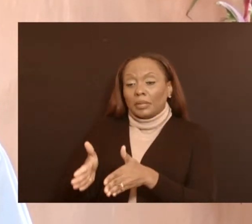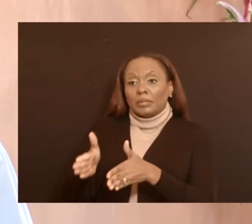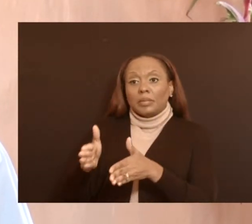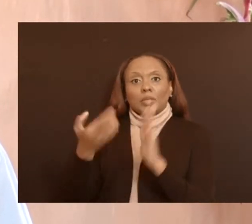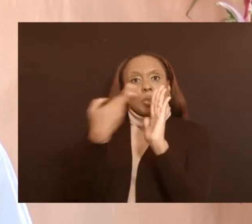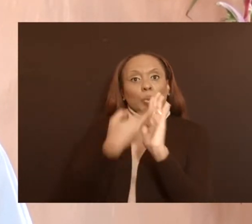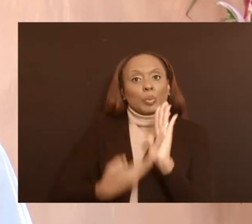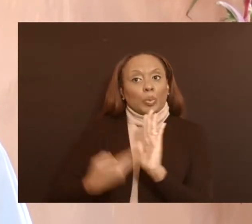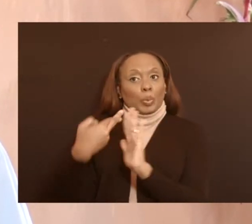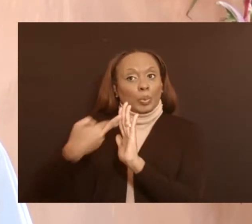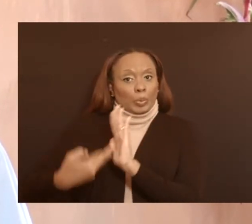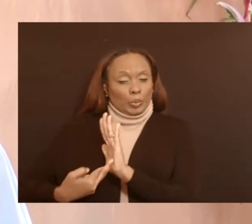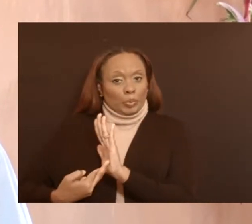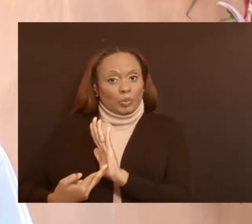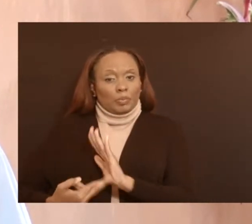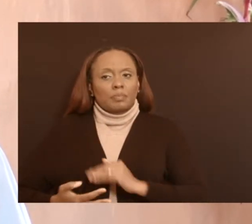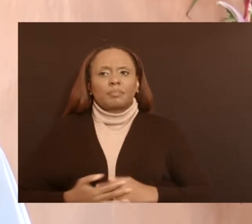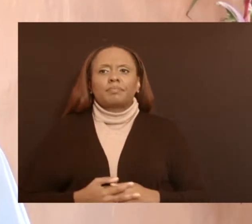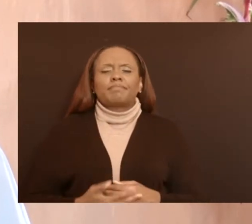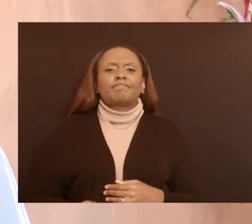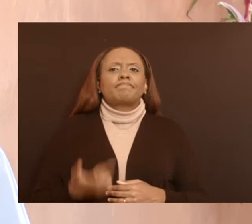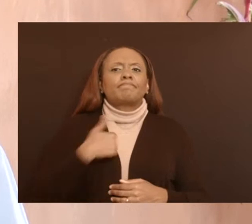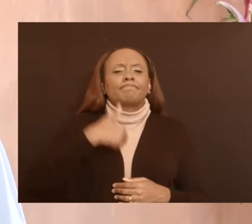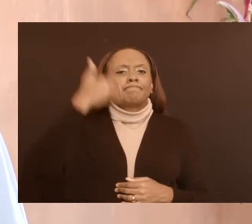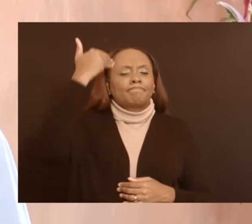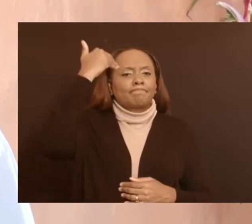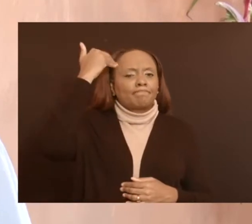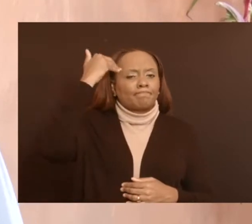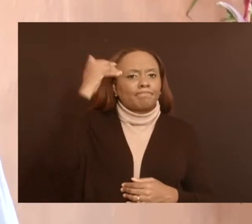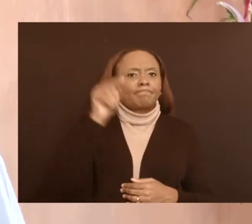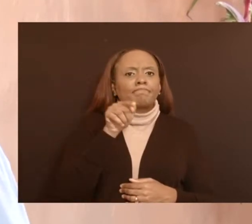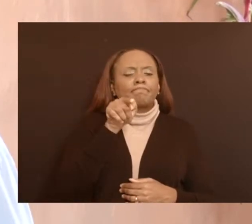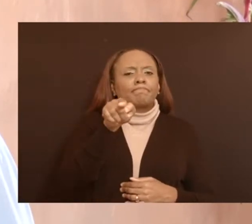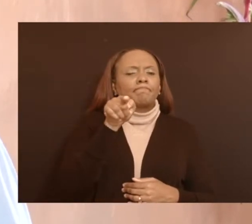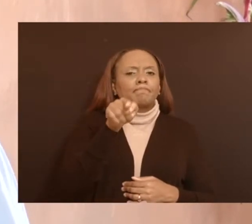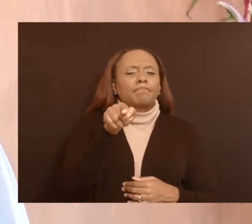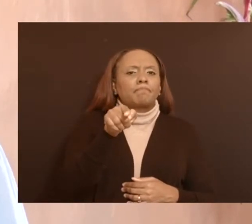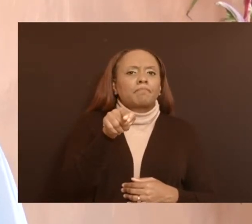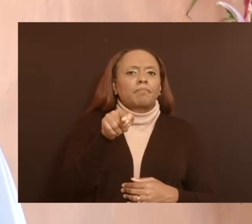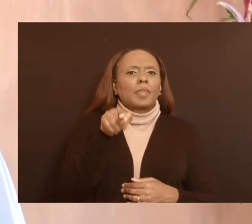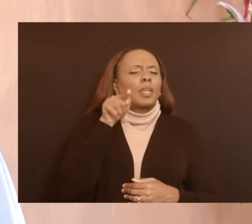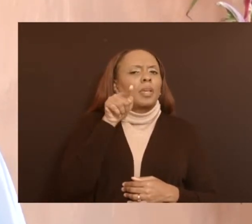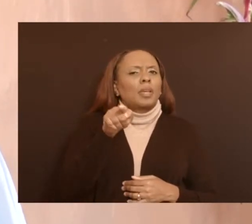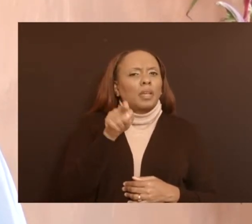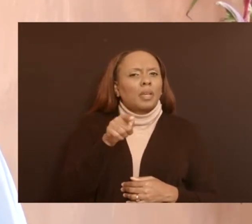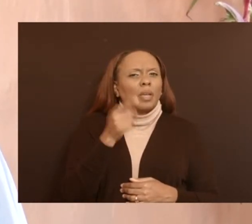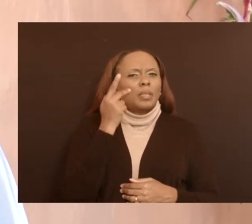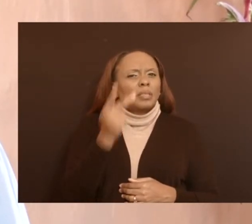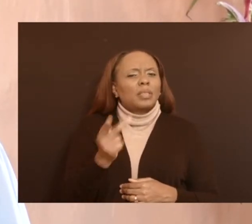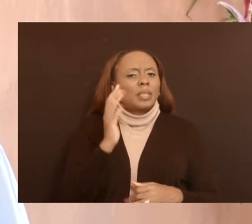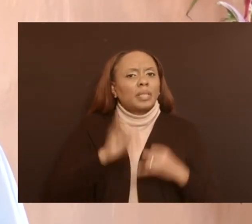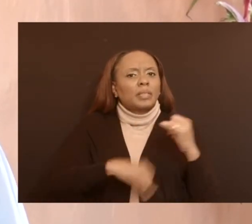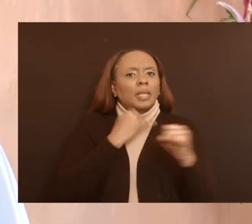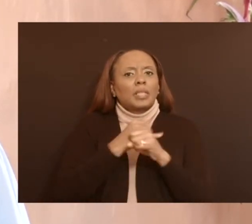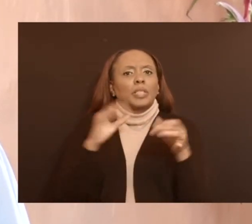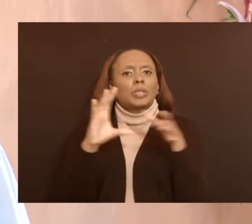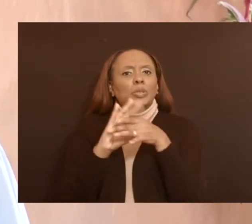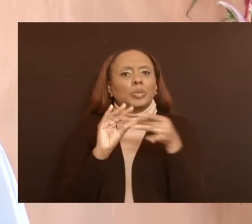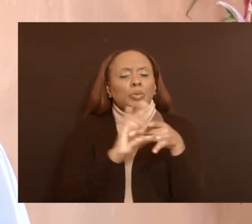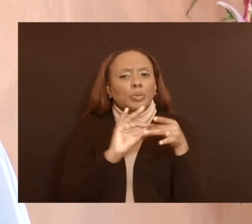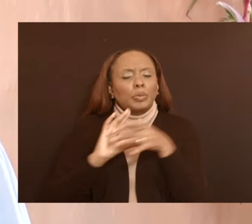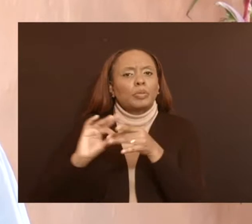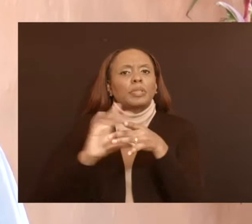know very well, and for those of you who have been following the international news, you would recognize